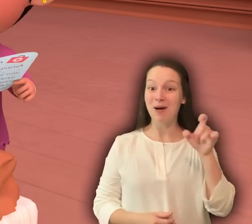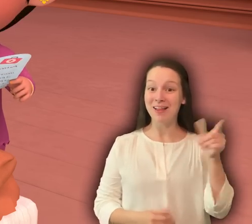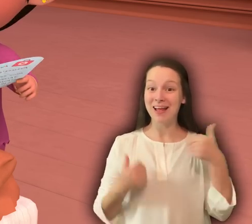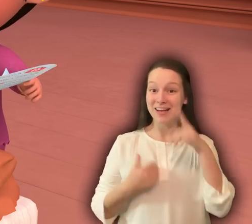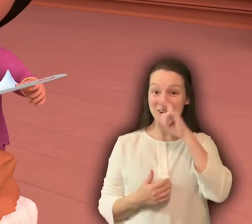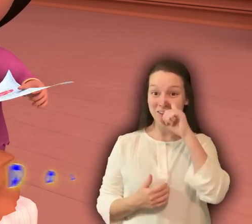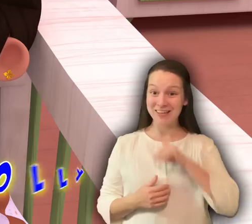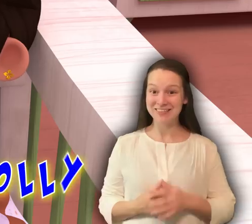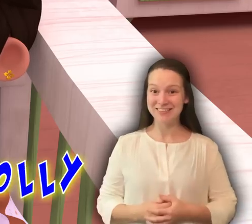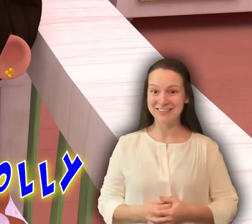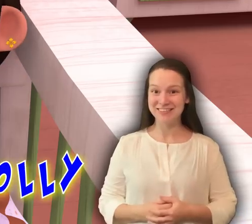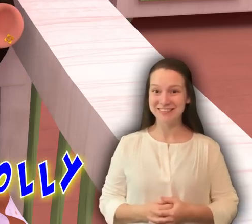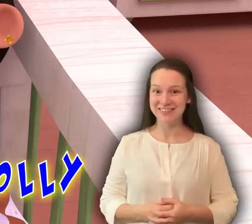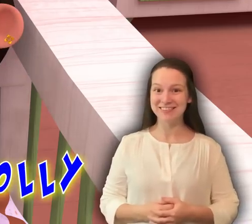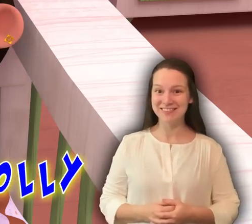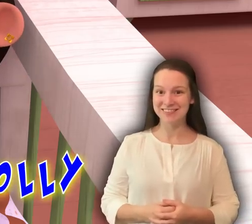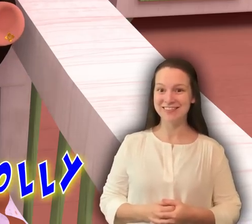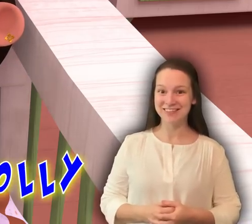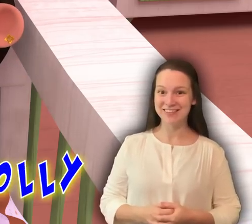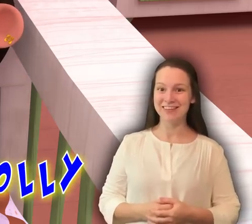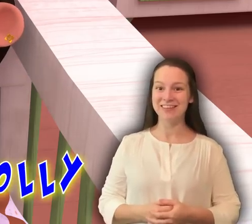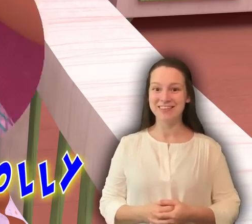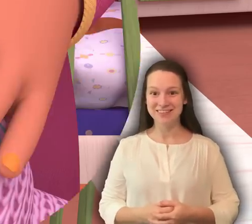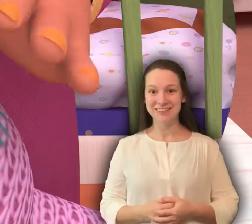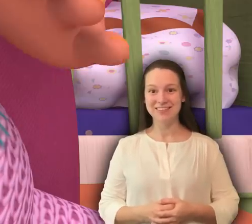Miss Polly had a dolly